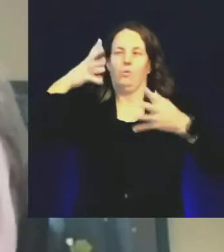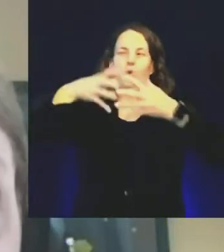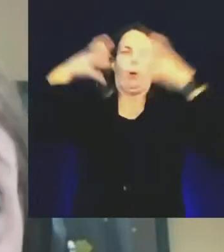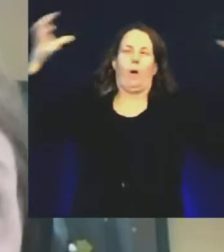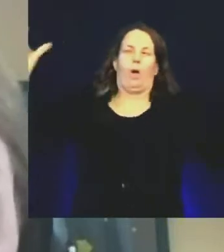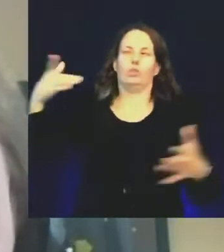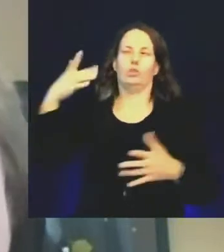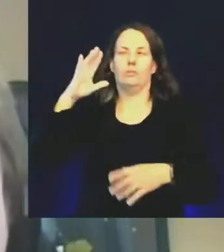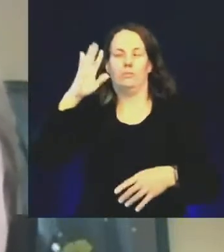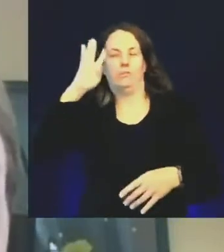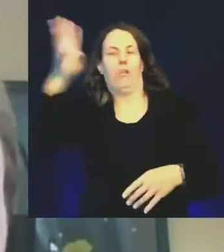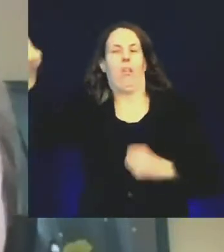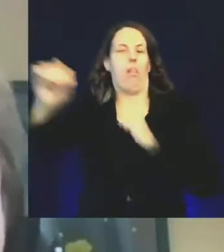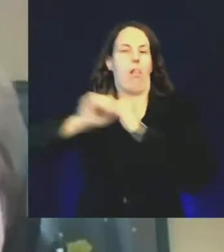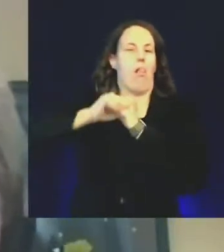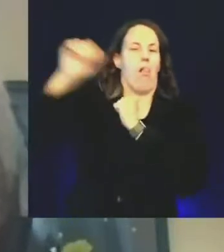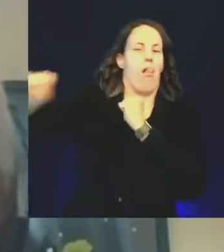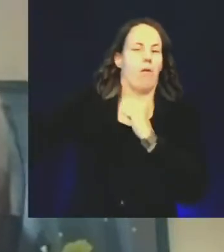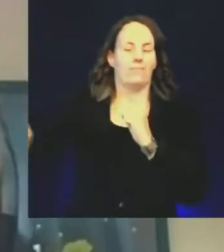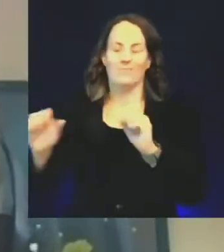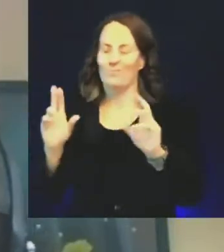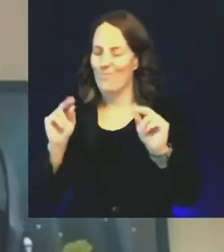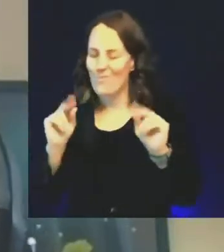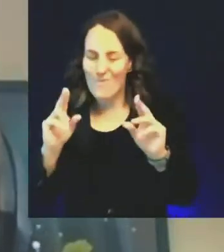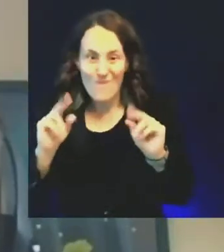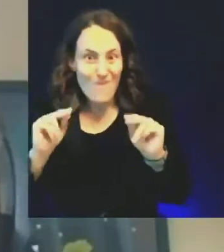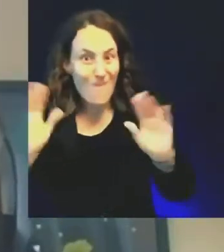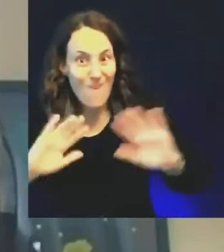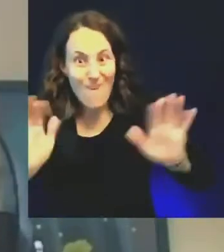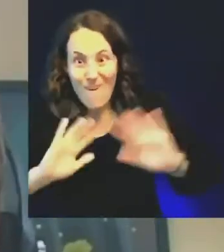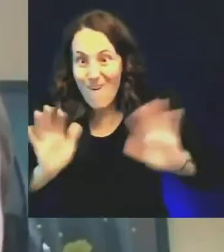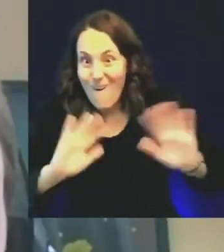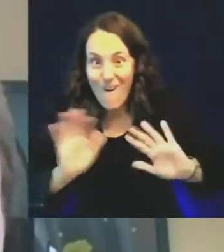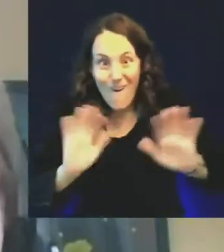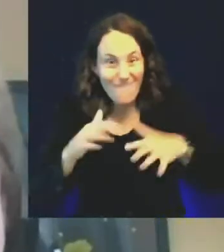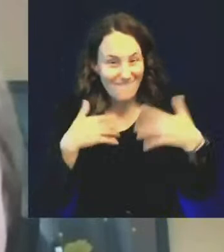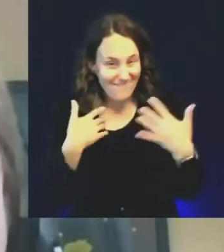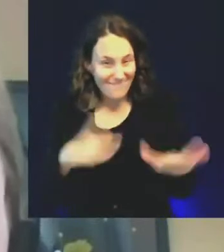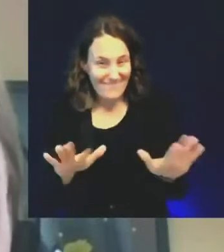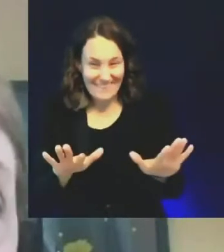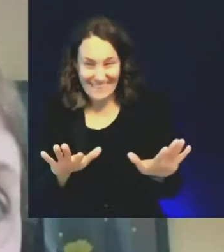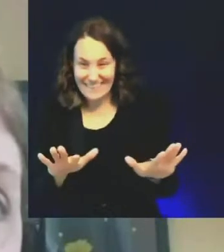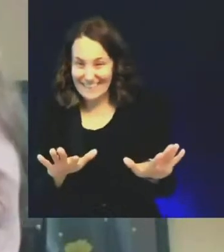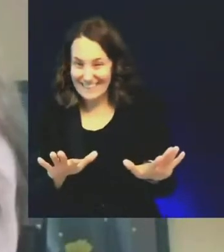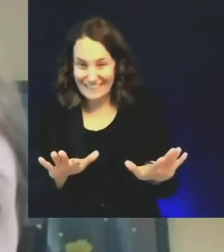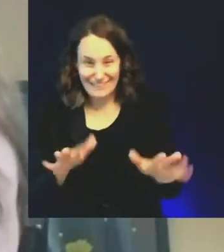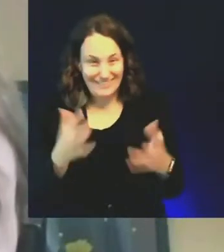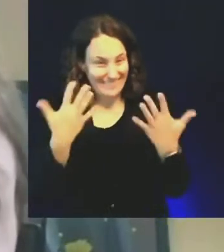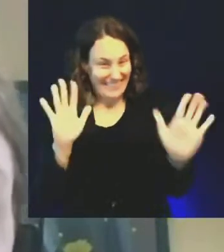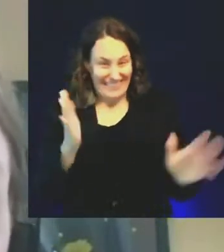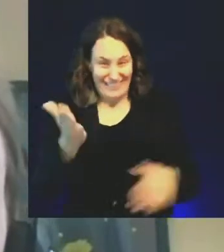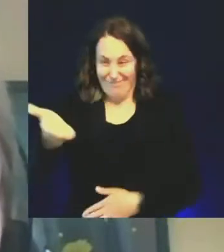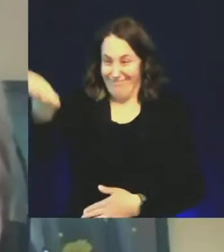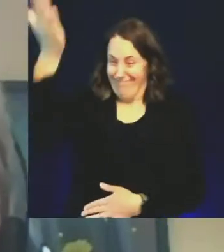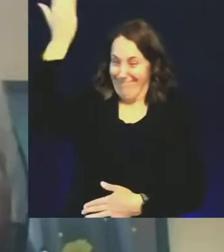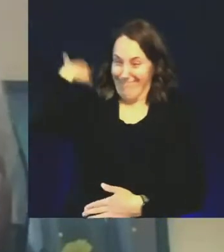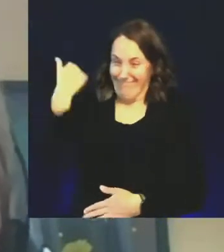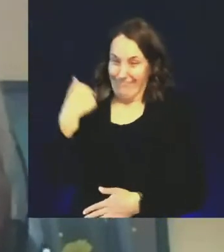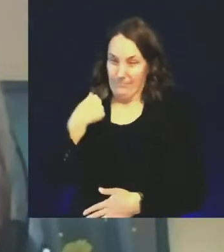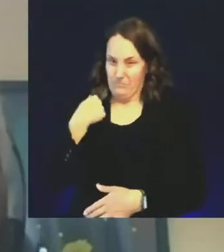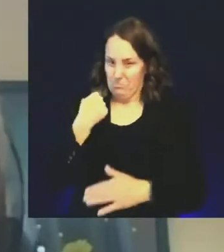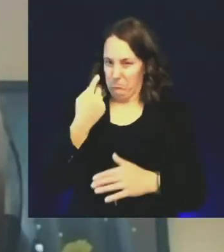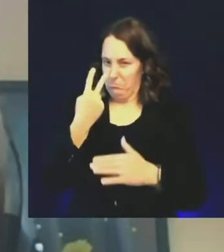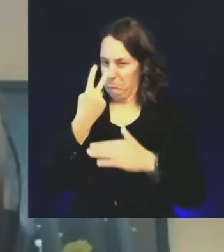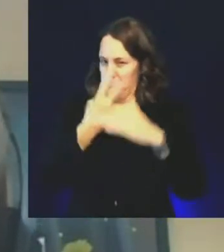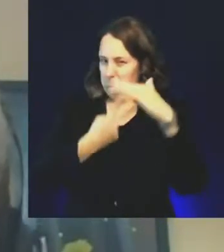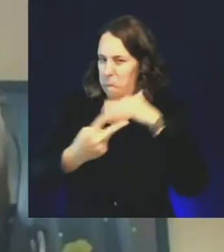We saw it when, the pandemic began in China and spread to Italy and spread to New York City. And we sat here